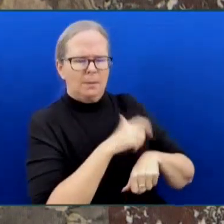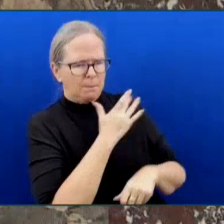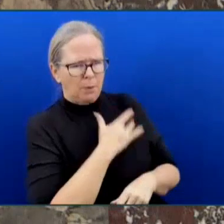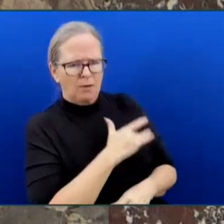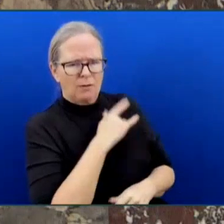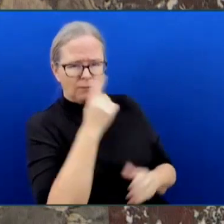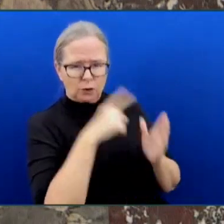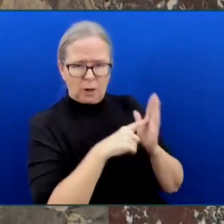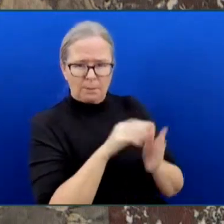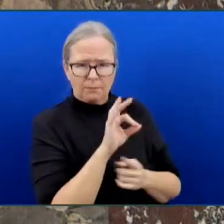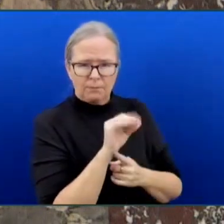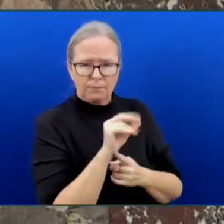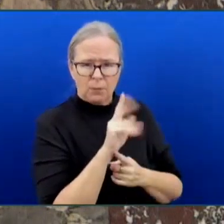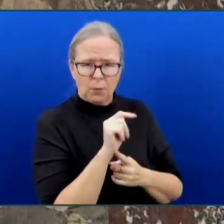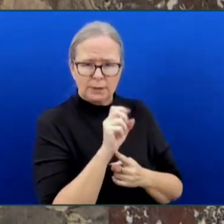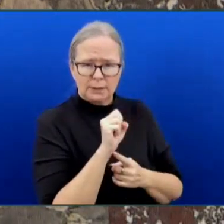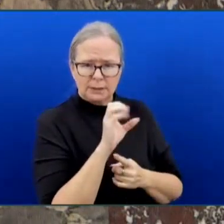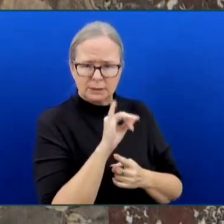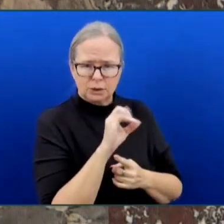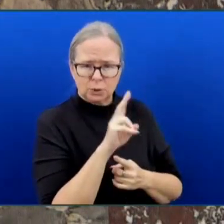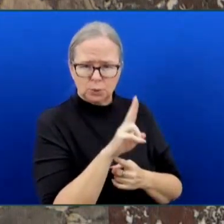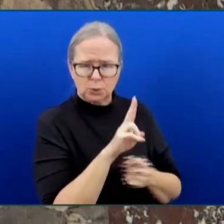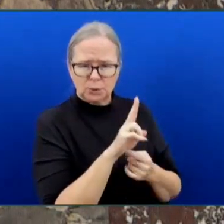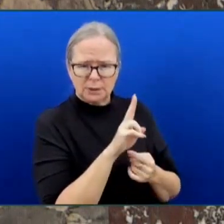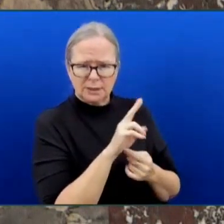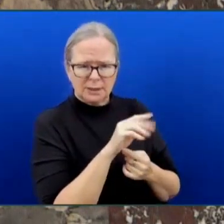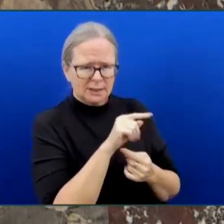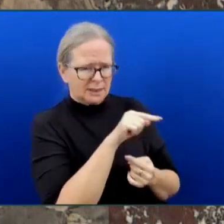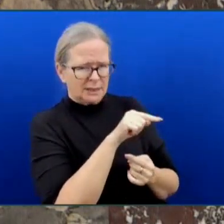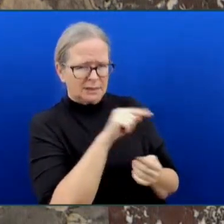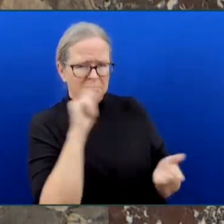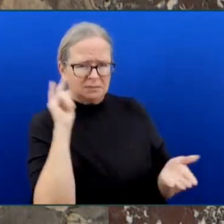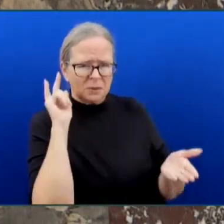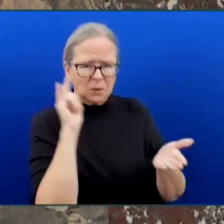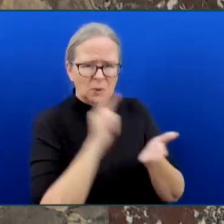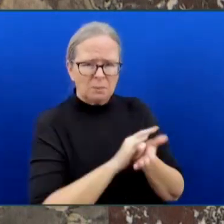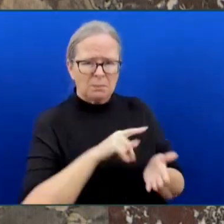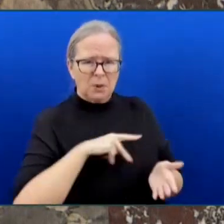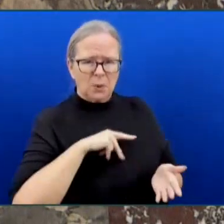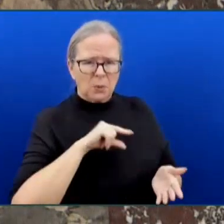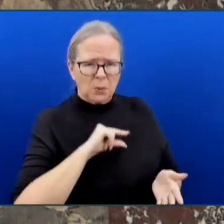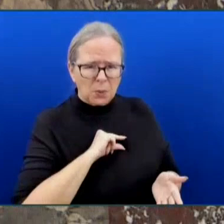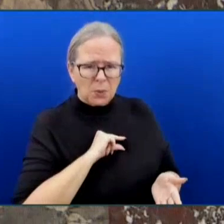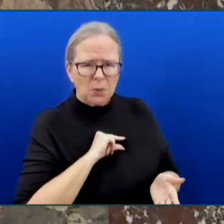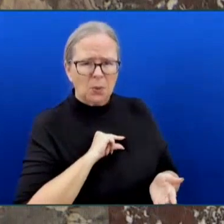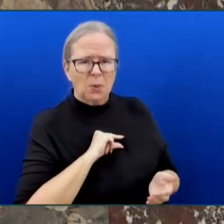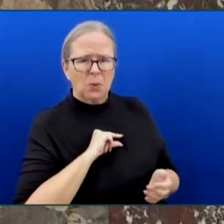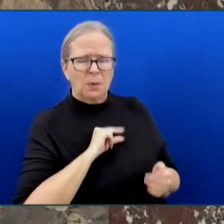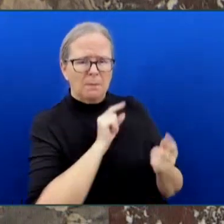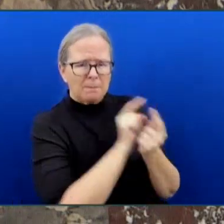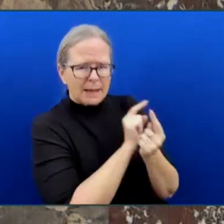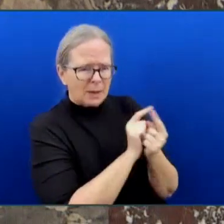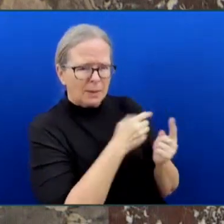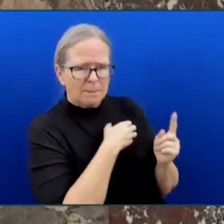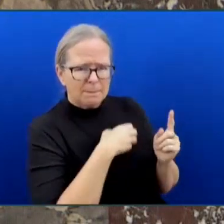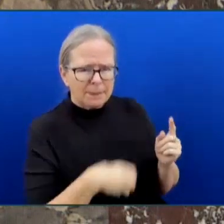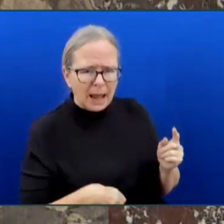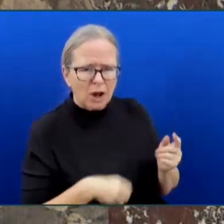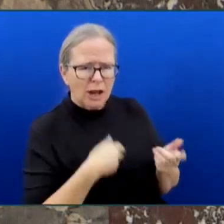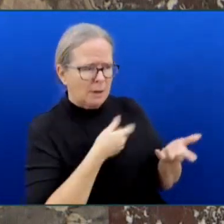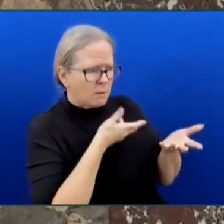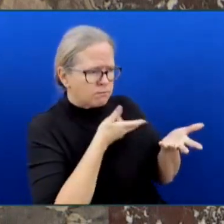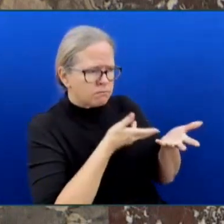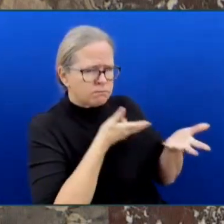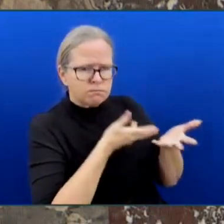George. He met with the mayor. He met with the First Nations. I love the project. There is a huge challenge. They need